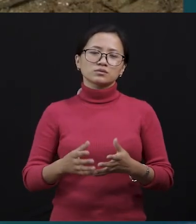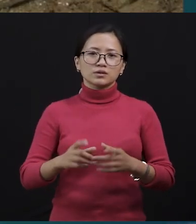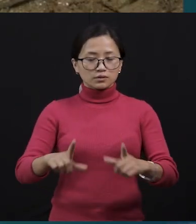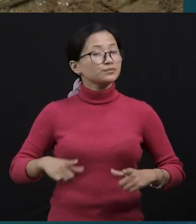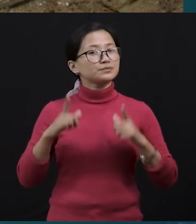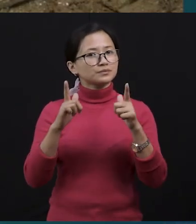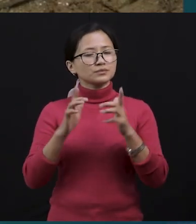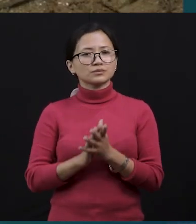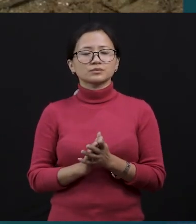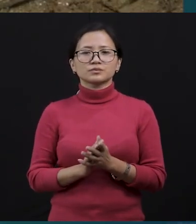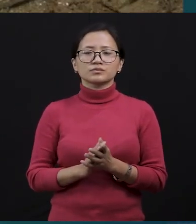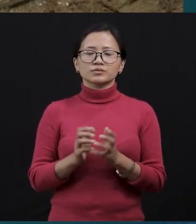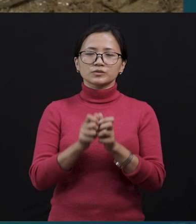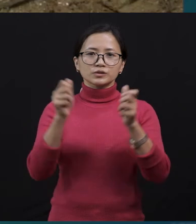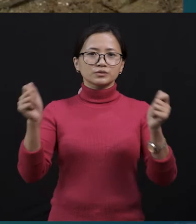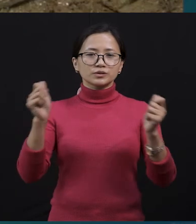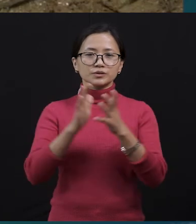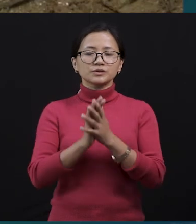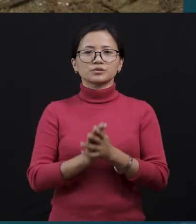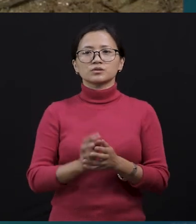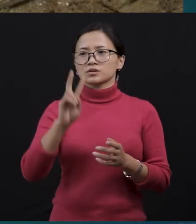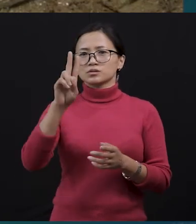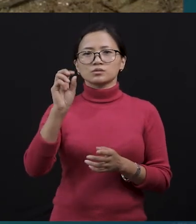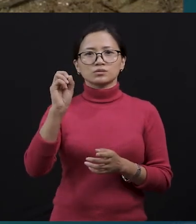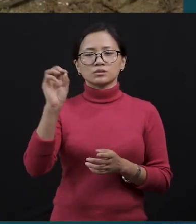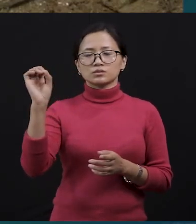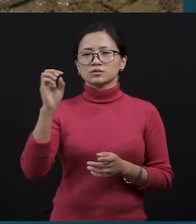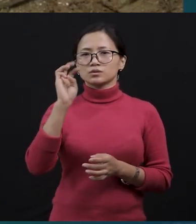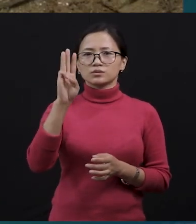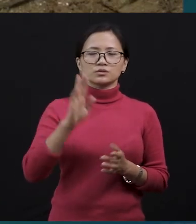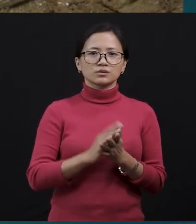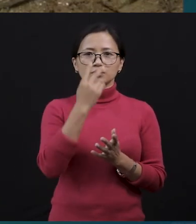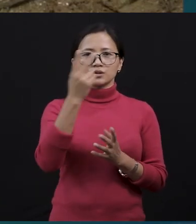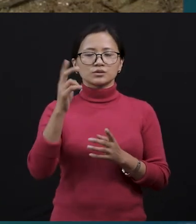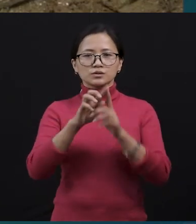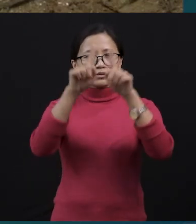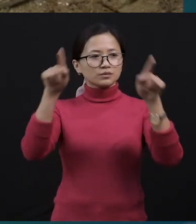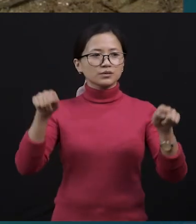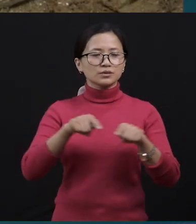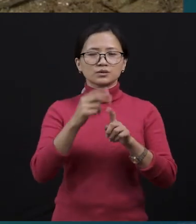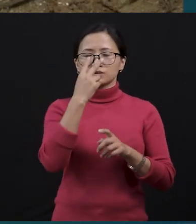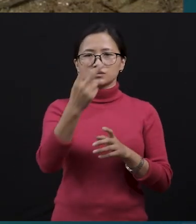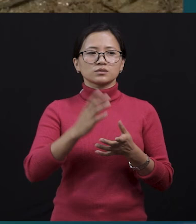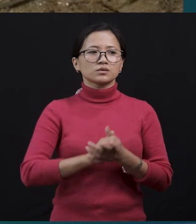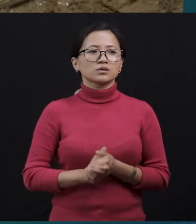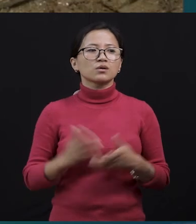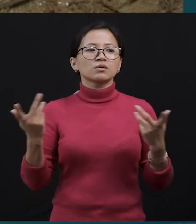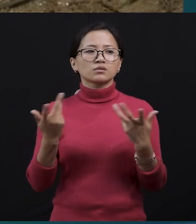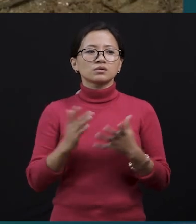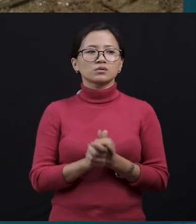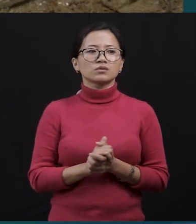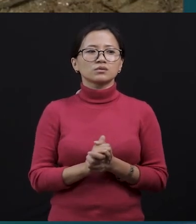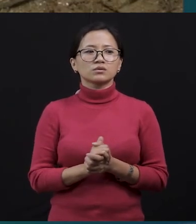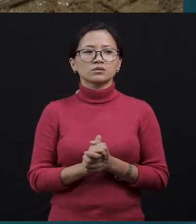That is what the news published in the year 2003. And the picture that you see here, you might be wondering what this is.